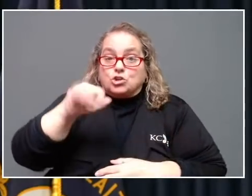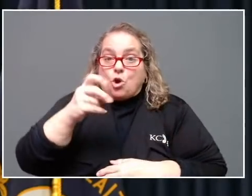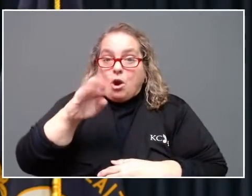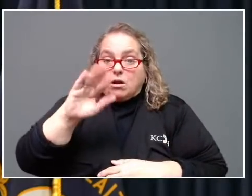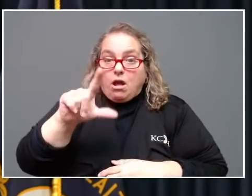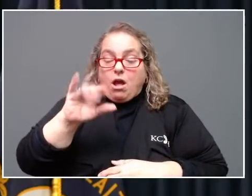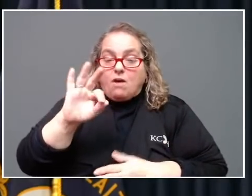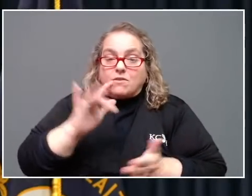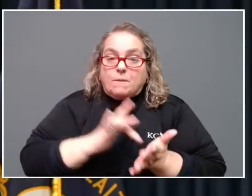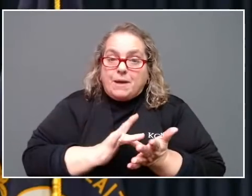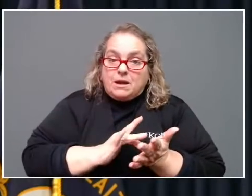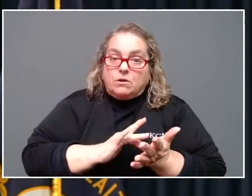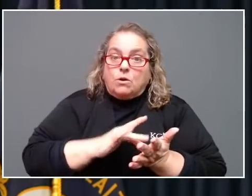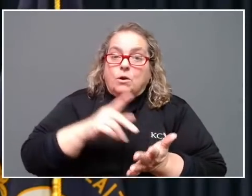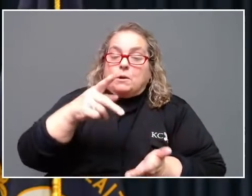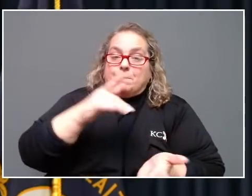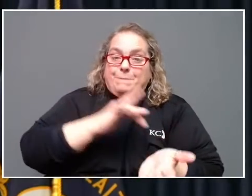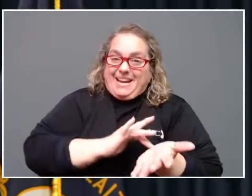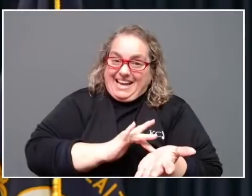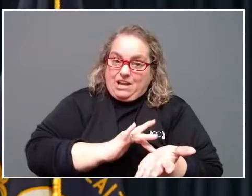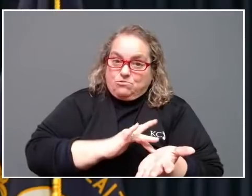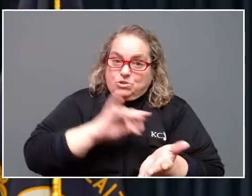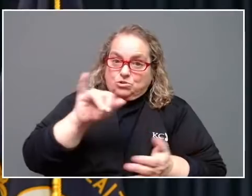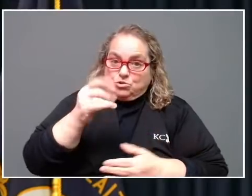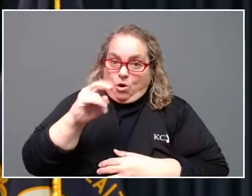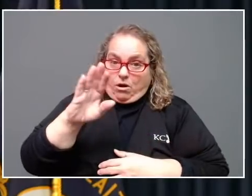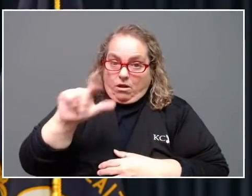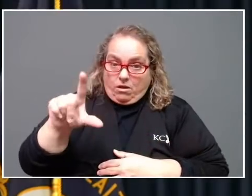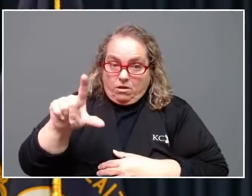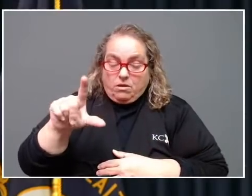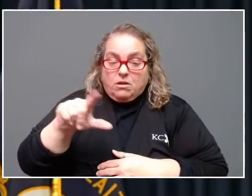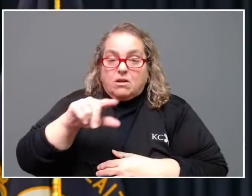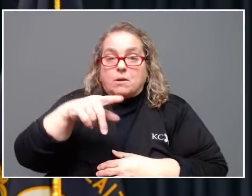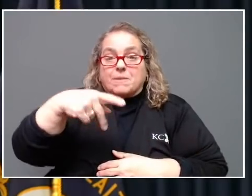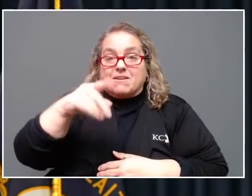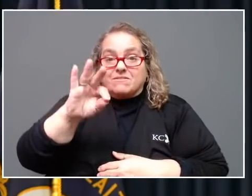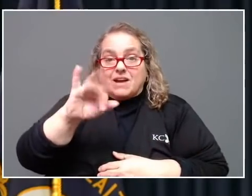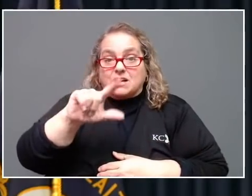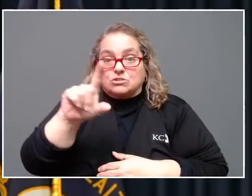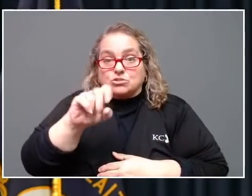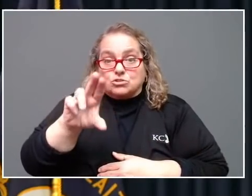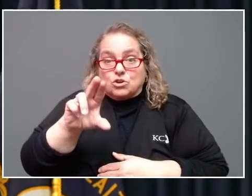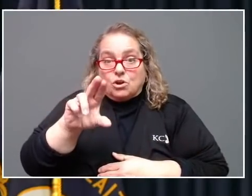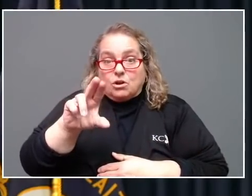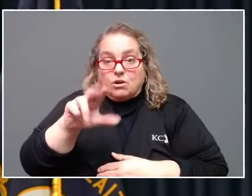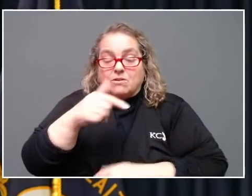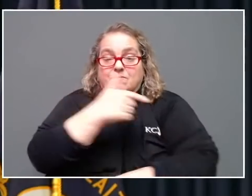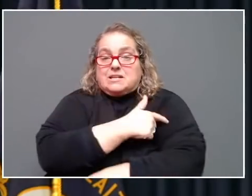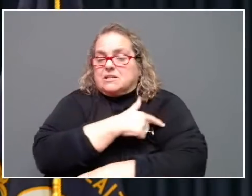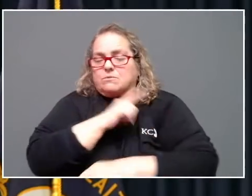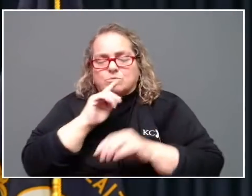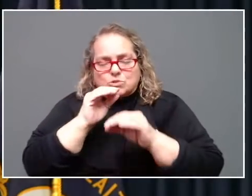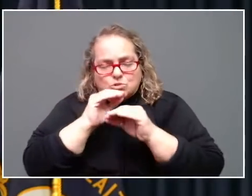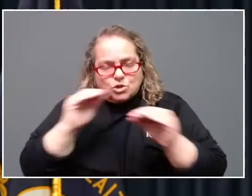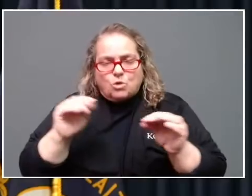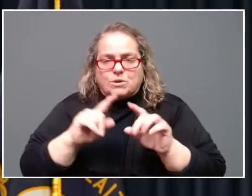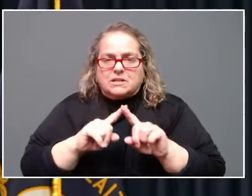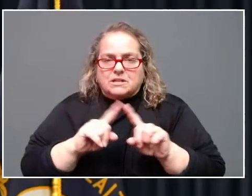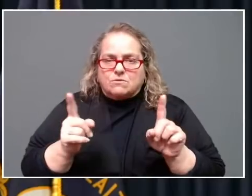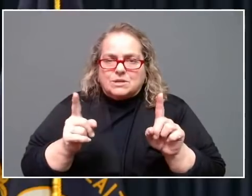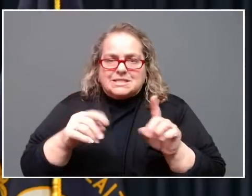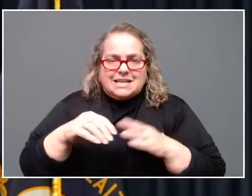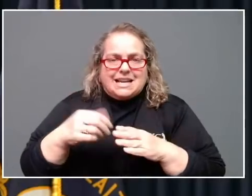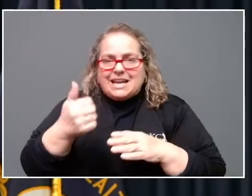Pediatrics Journal, and they found that the Pfizer vaccine, that there was absolutely no difference in any sort